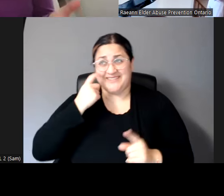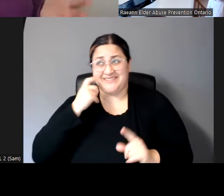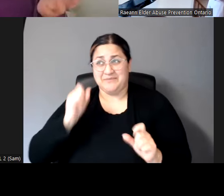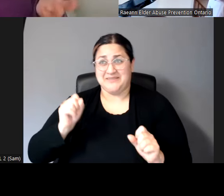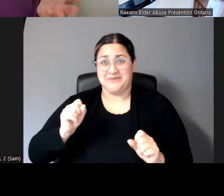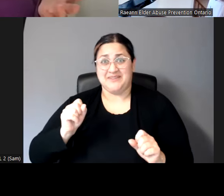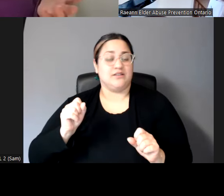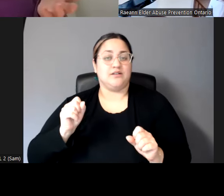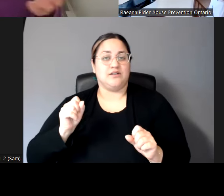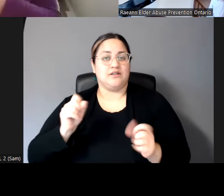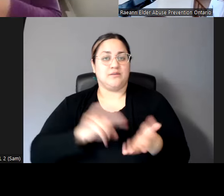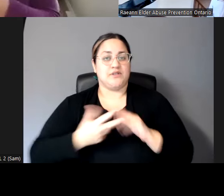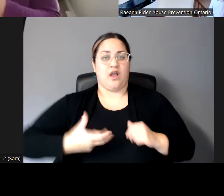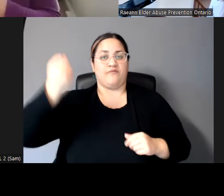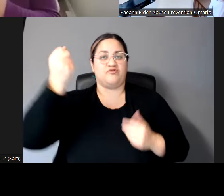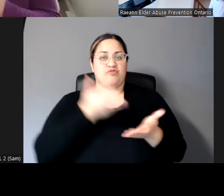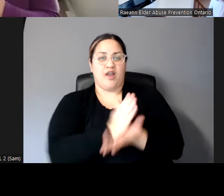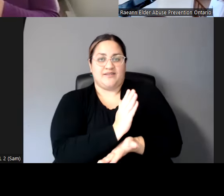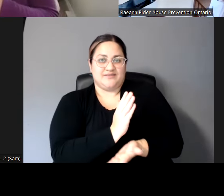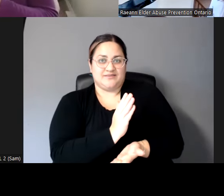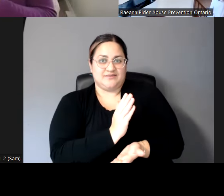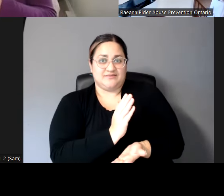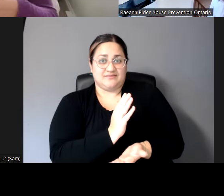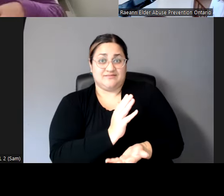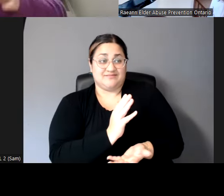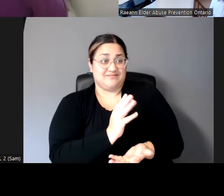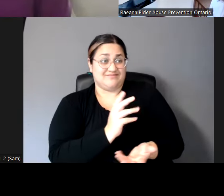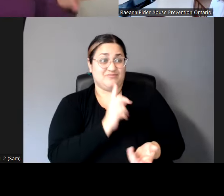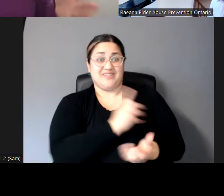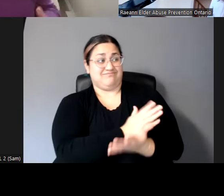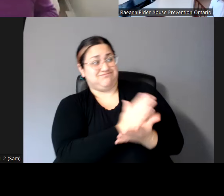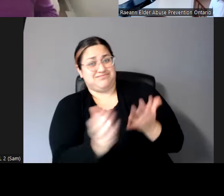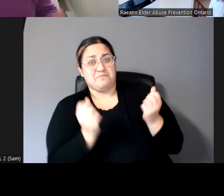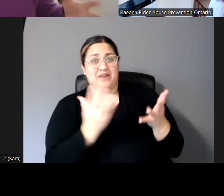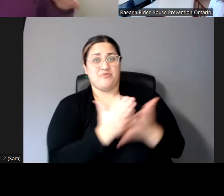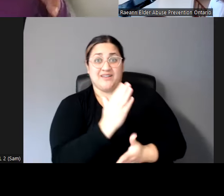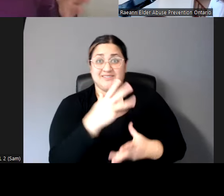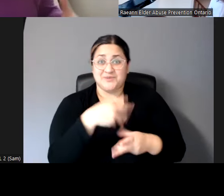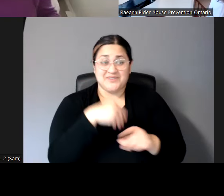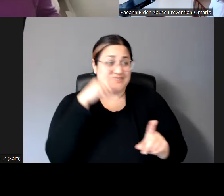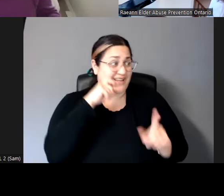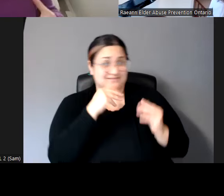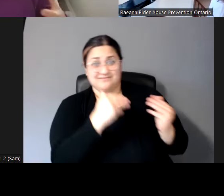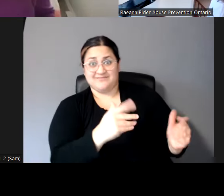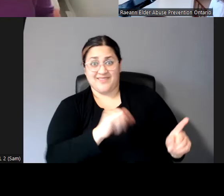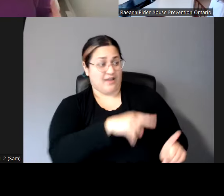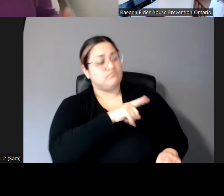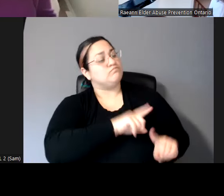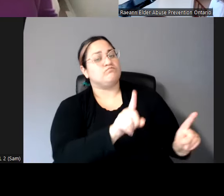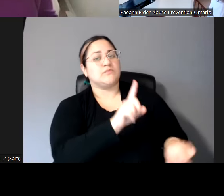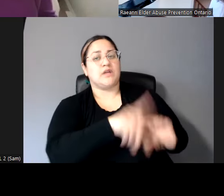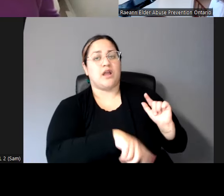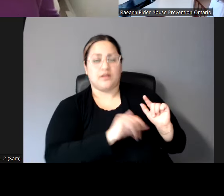sex, you know, you may not want to go get diagnosed. And so we need to understand this in a rights framework and in a framework